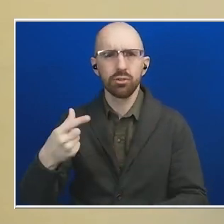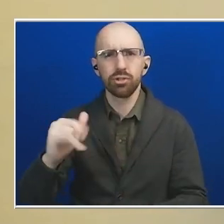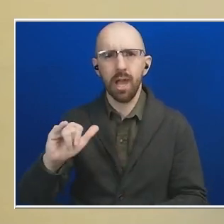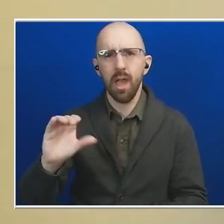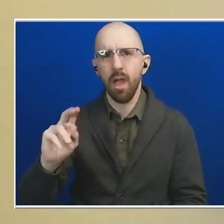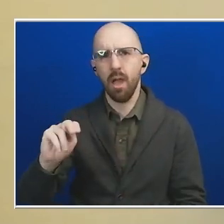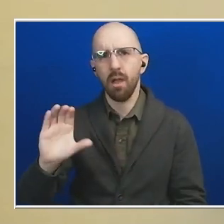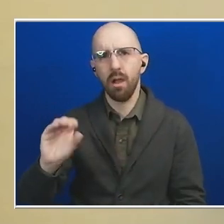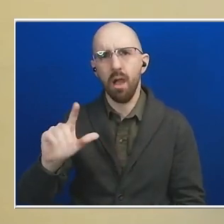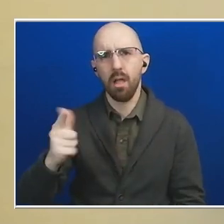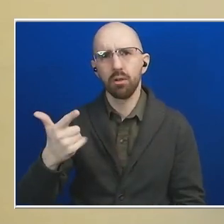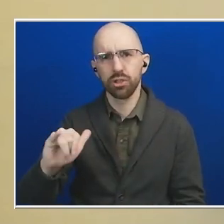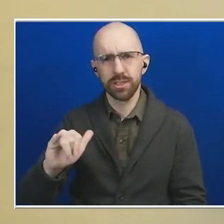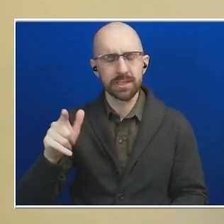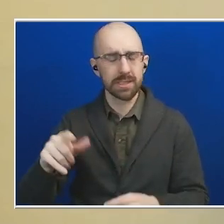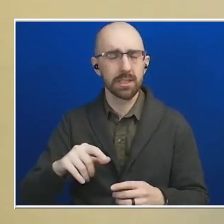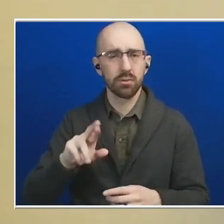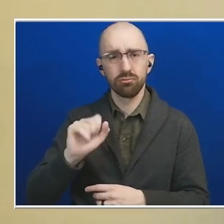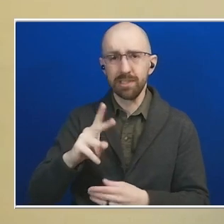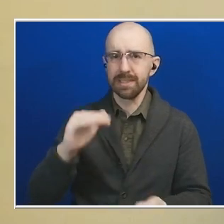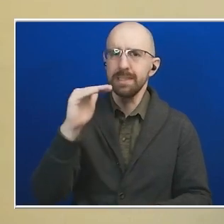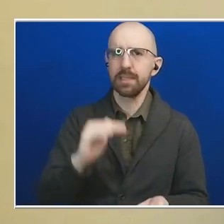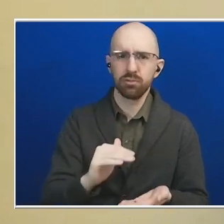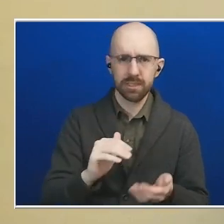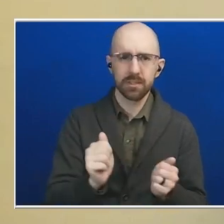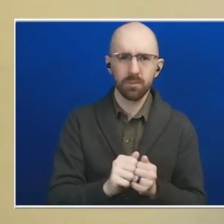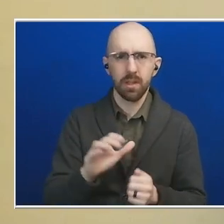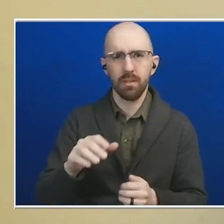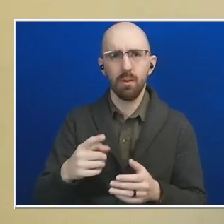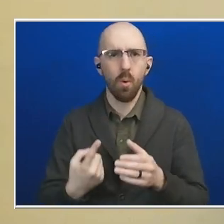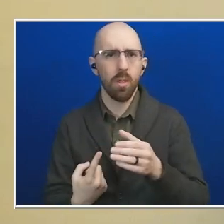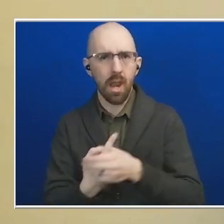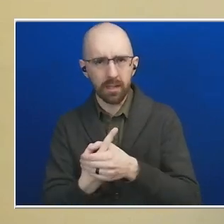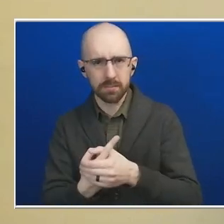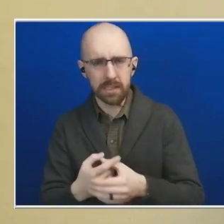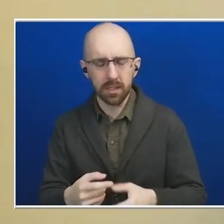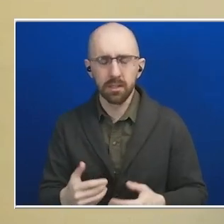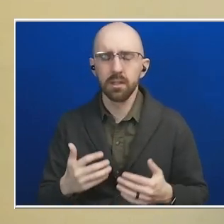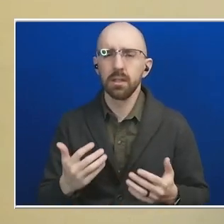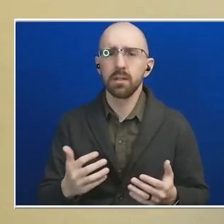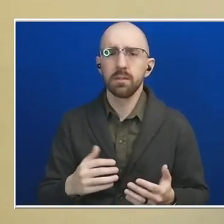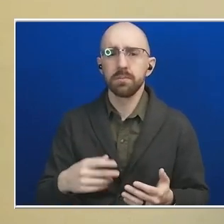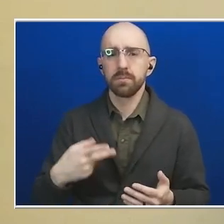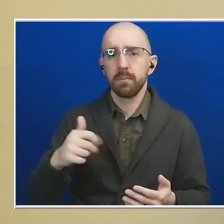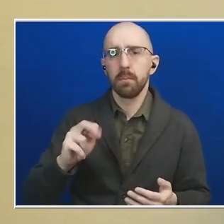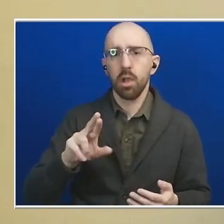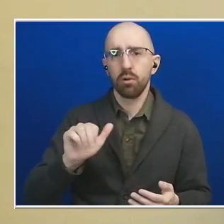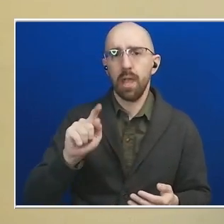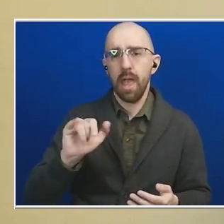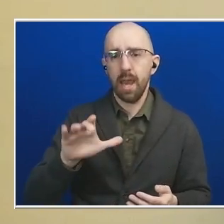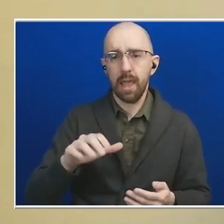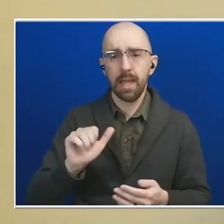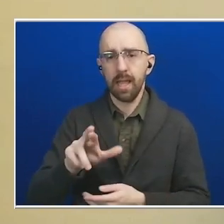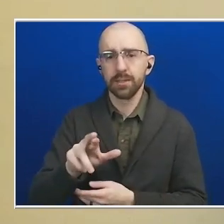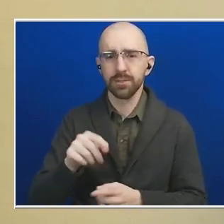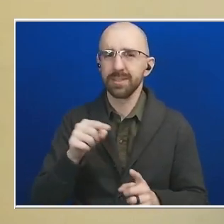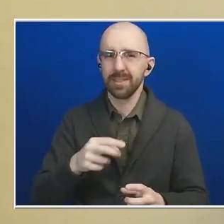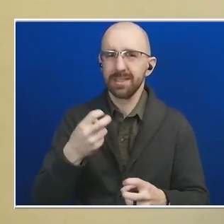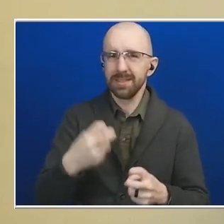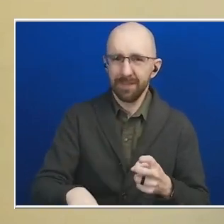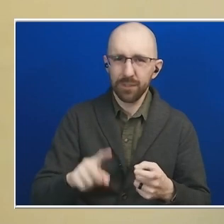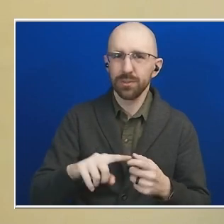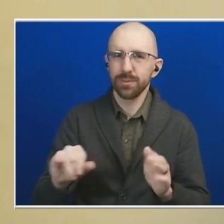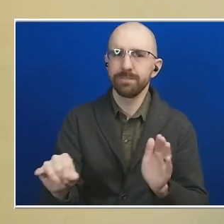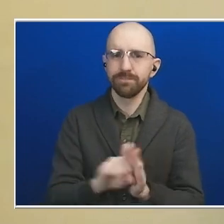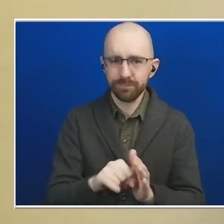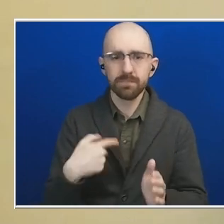we could decrease the risk of colon cancer with colonoscopies. Pancreatic cancer is harder to detect, and we've